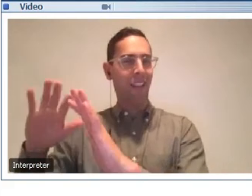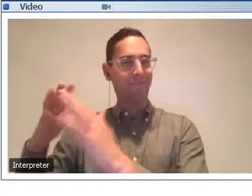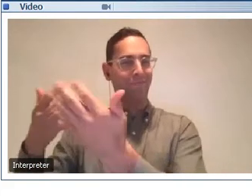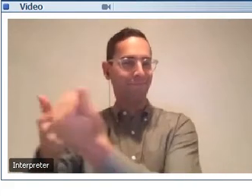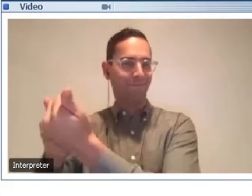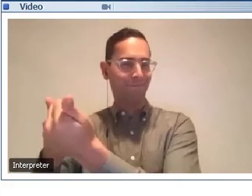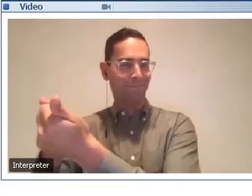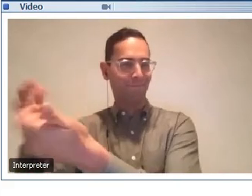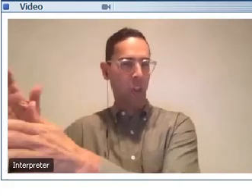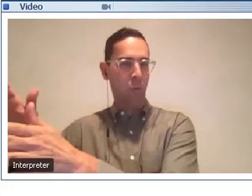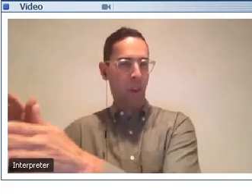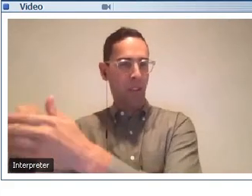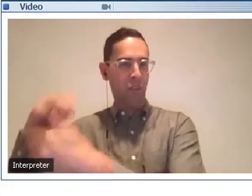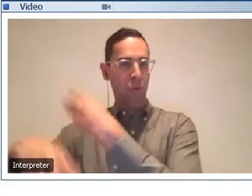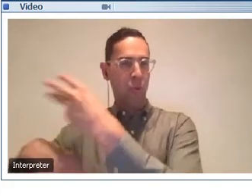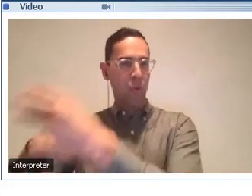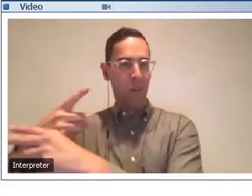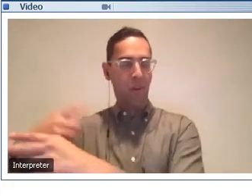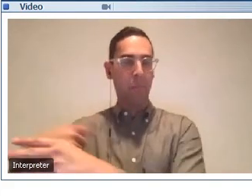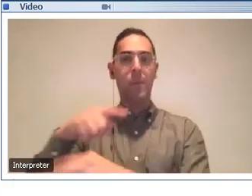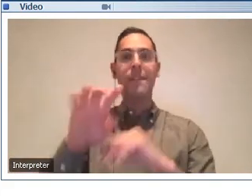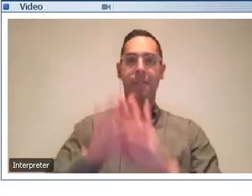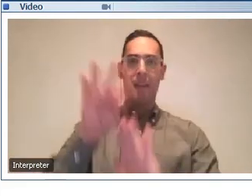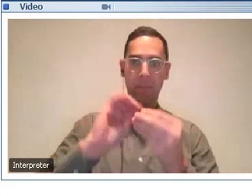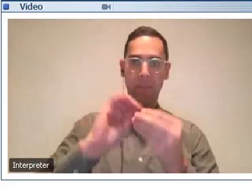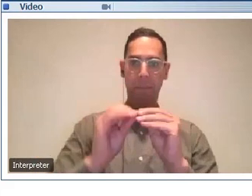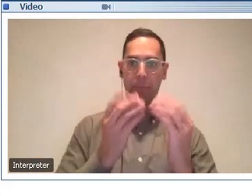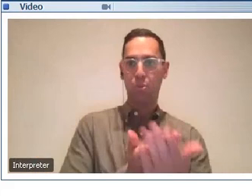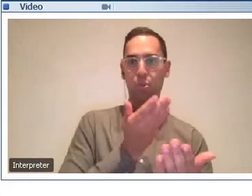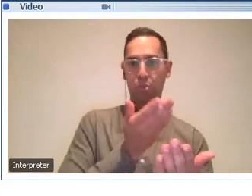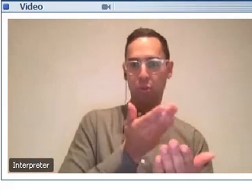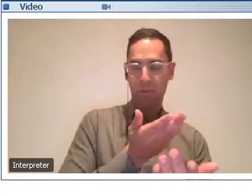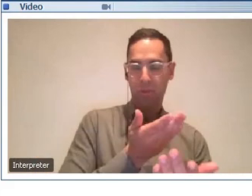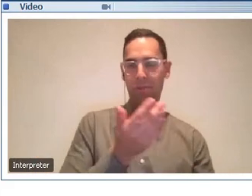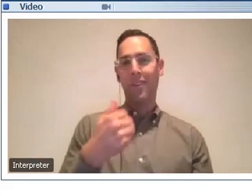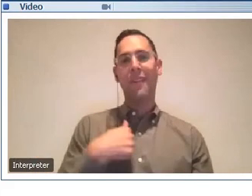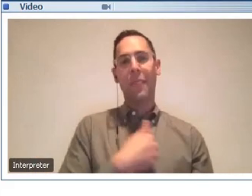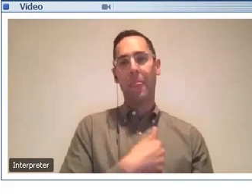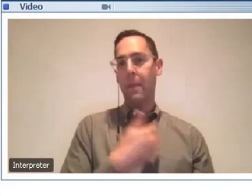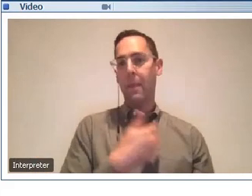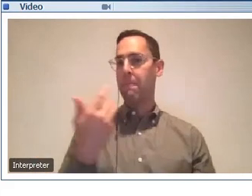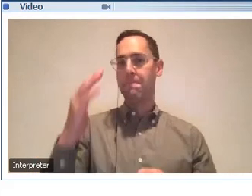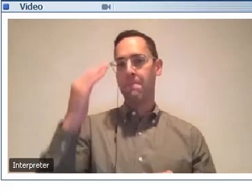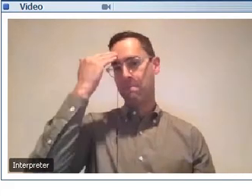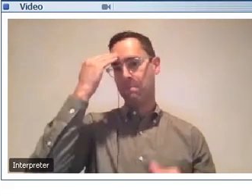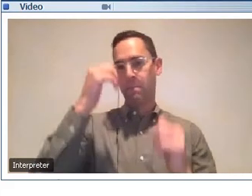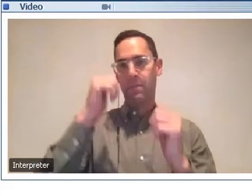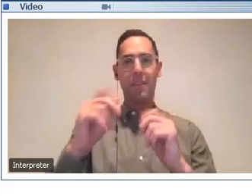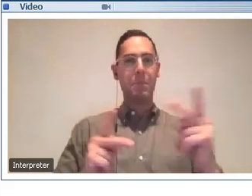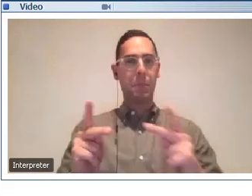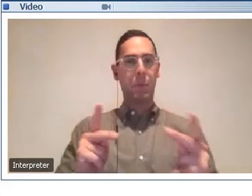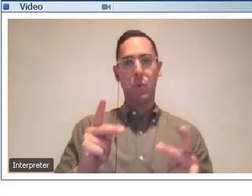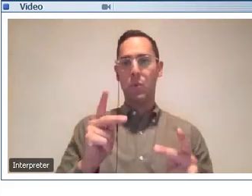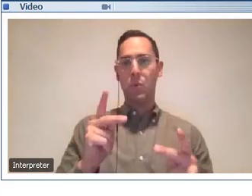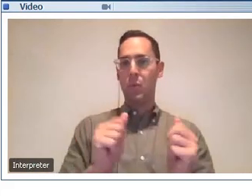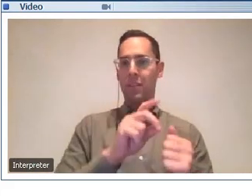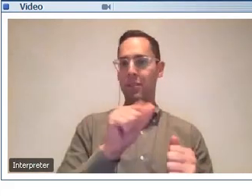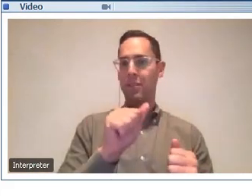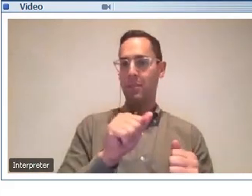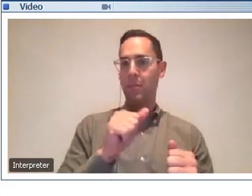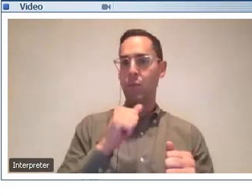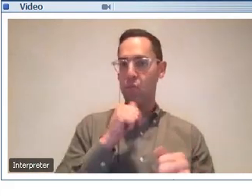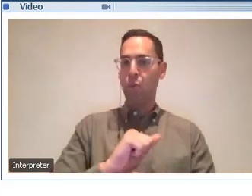have seen how the intersection of disability and paid leave work out in our own lives and and